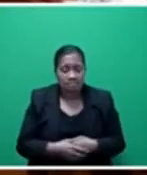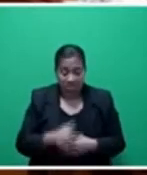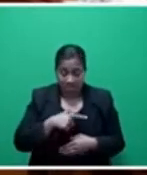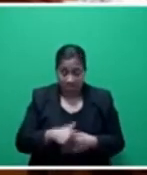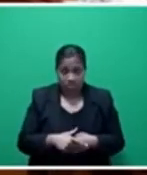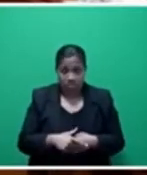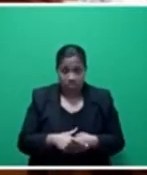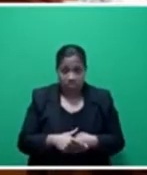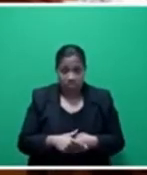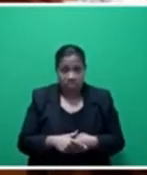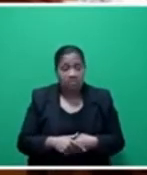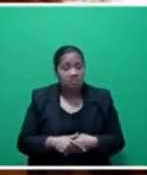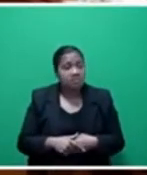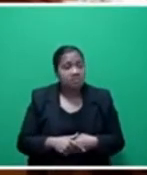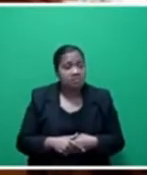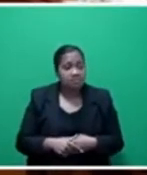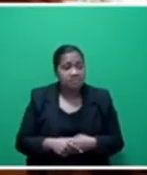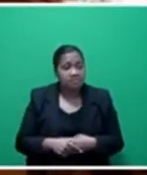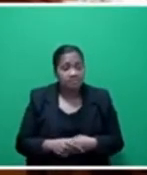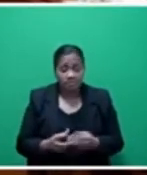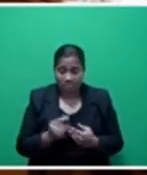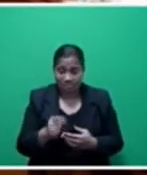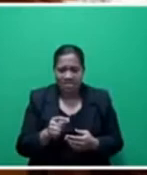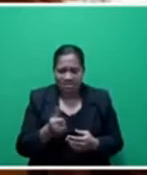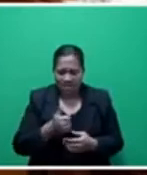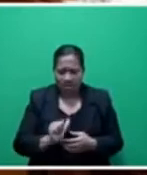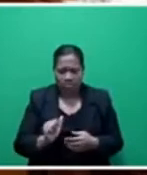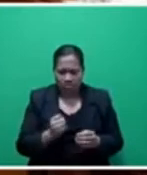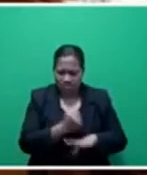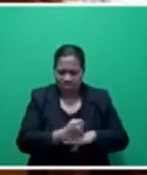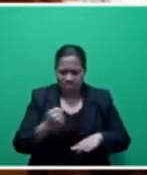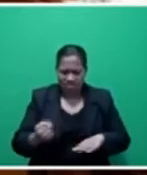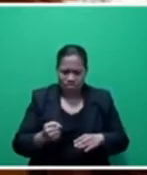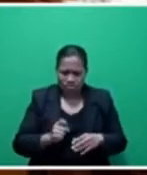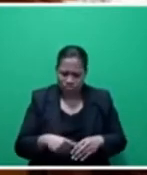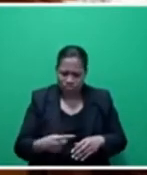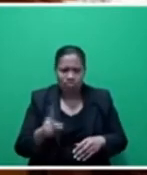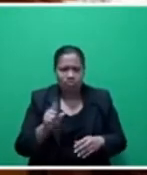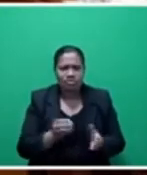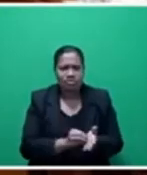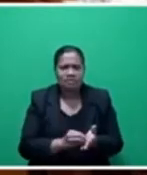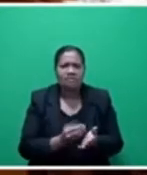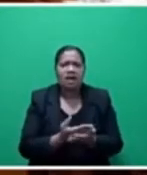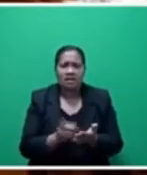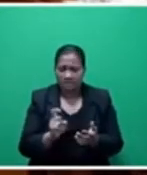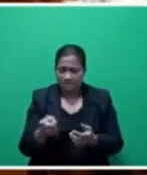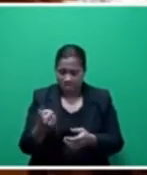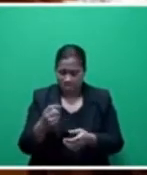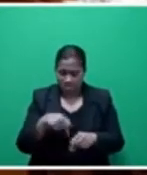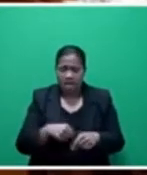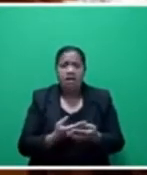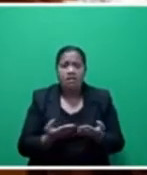Because with their remittances, it allows government to expend its services. How will they be treated when they come here?